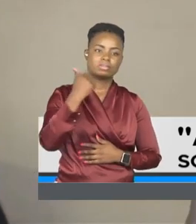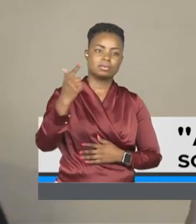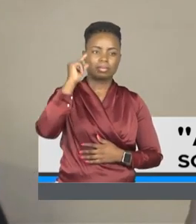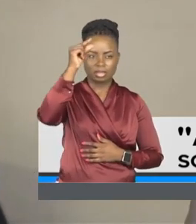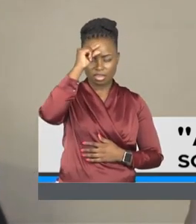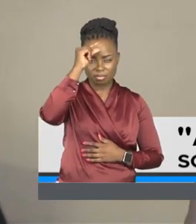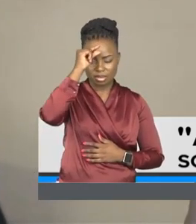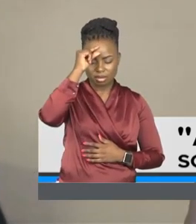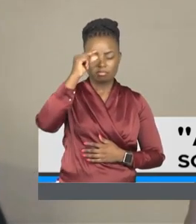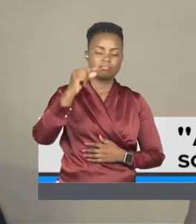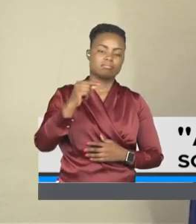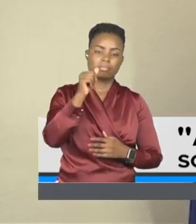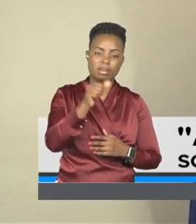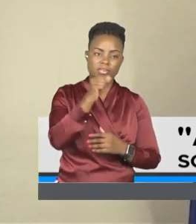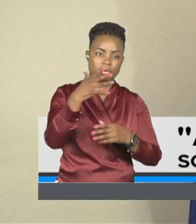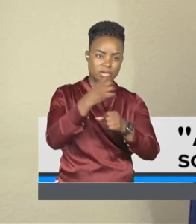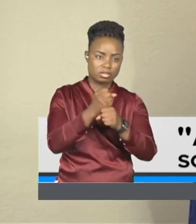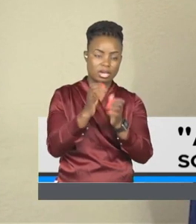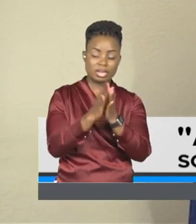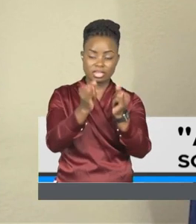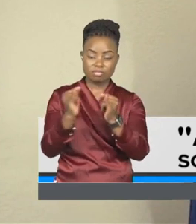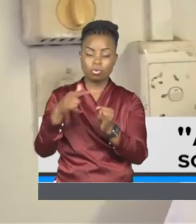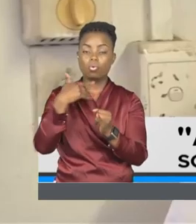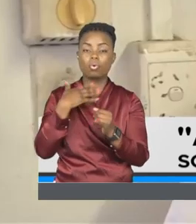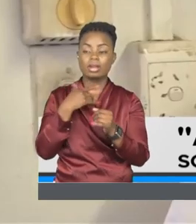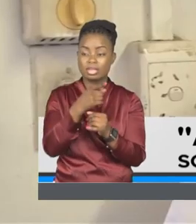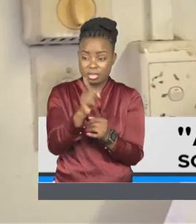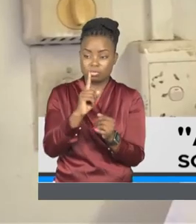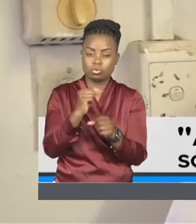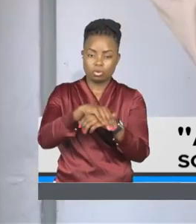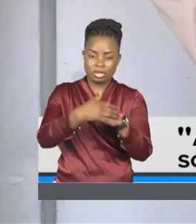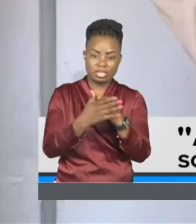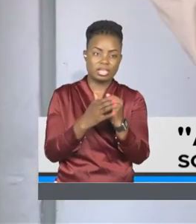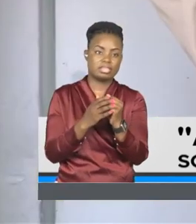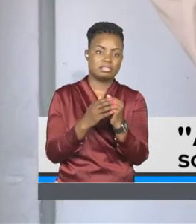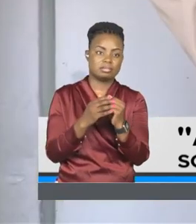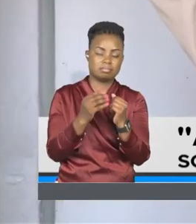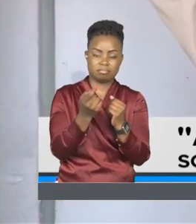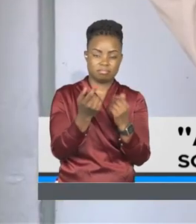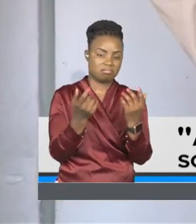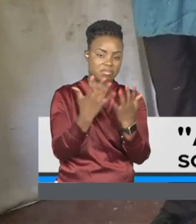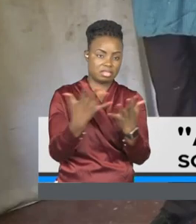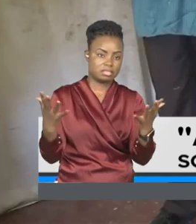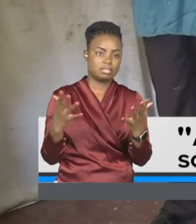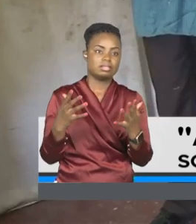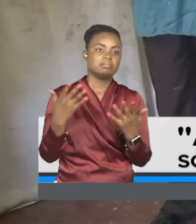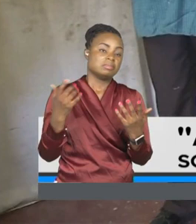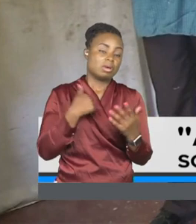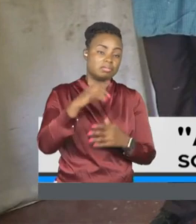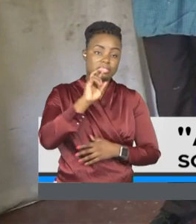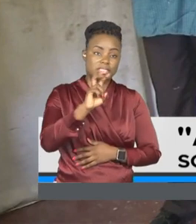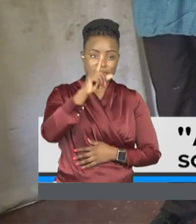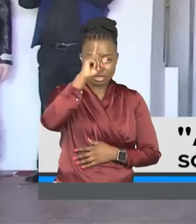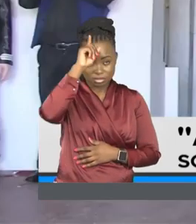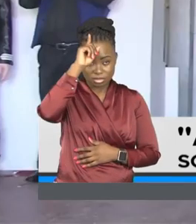private organizations, and individuals to create pieces by the statues of icons like Nelson Mandela, Huma Sekela, and Michael